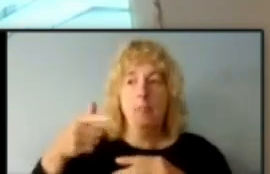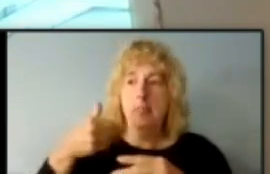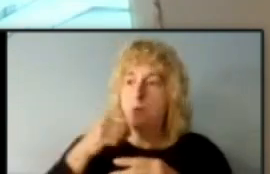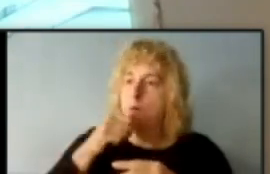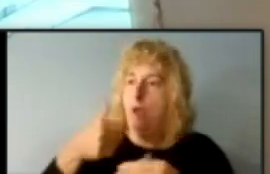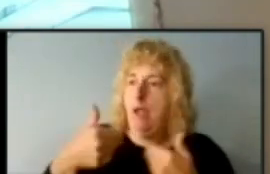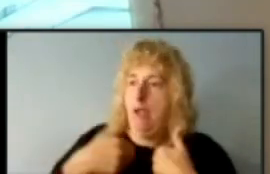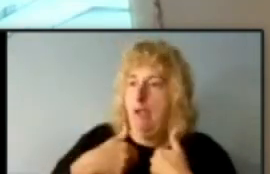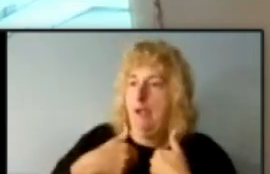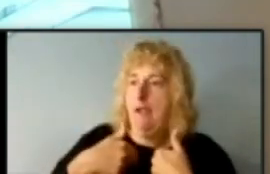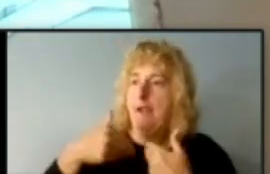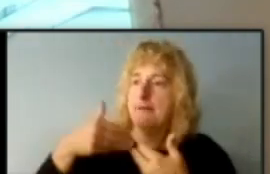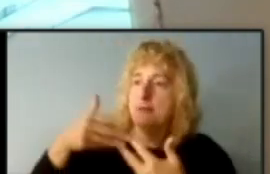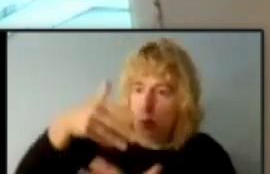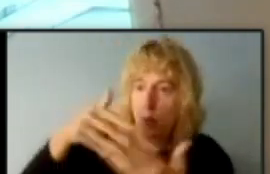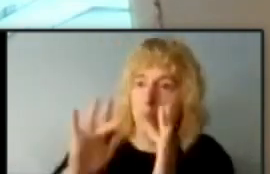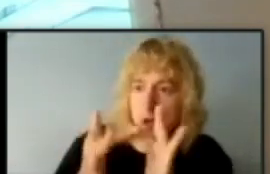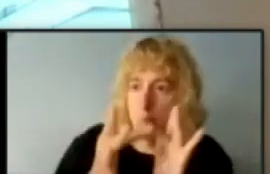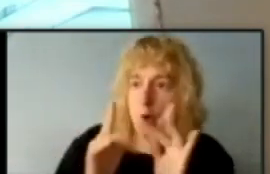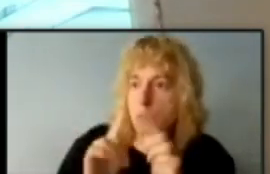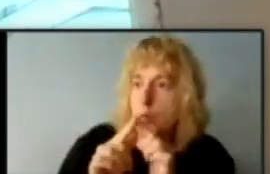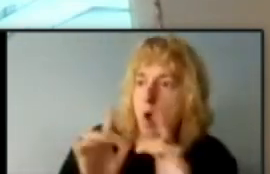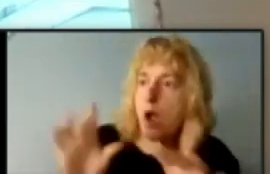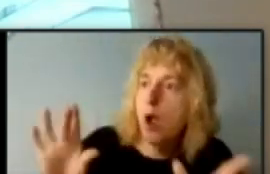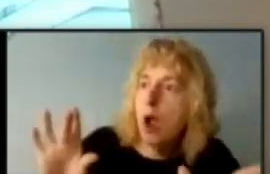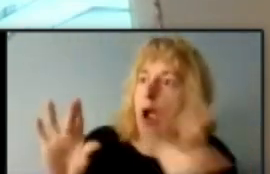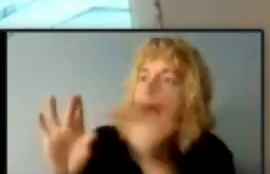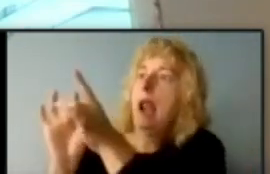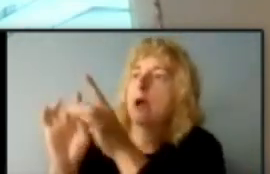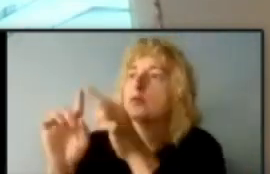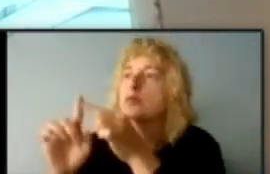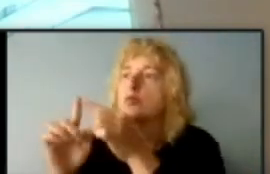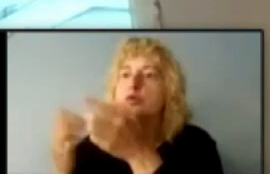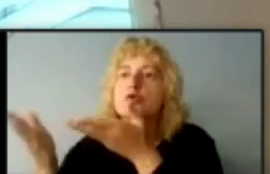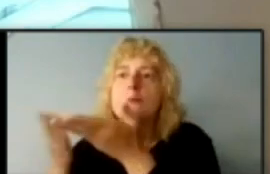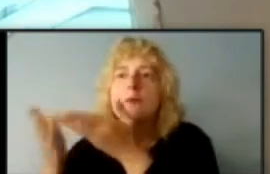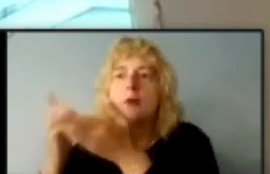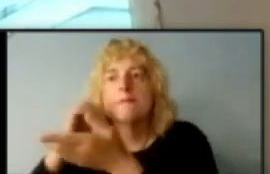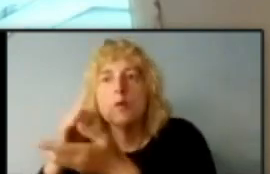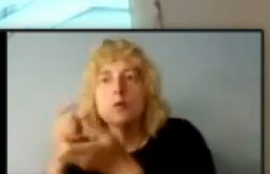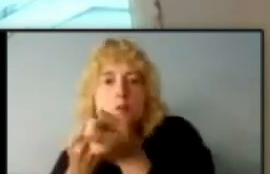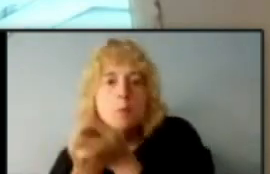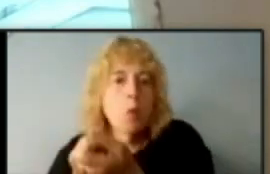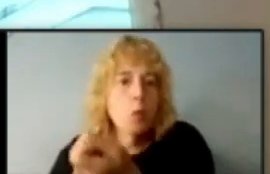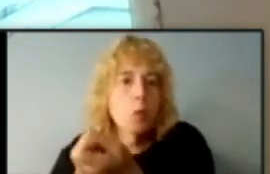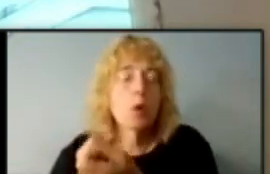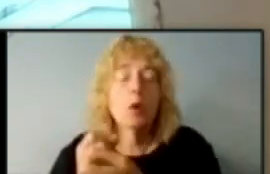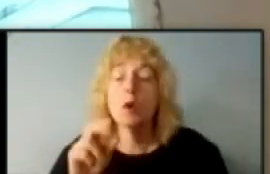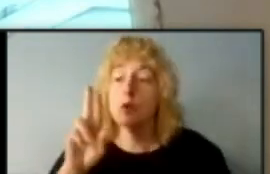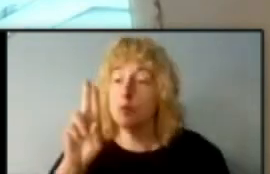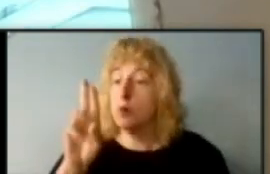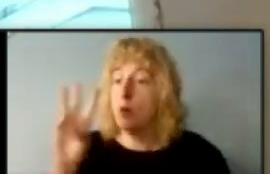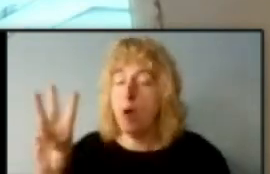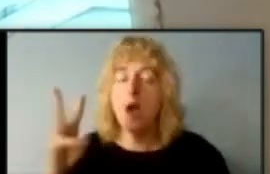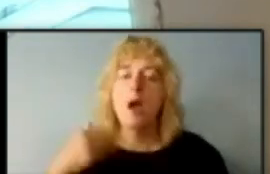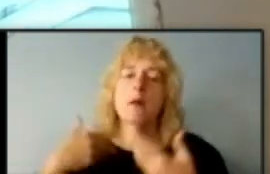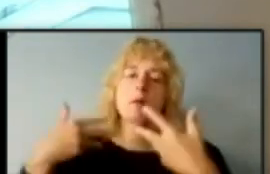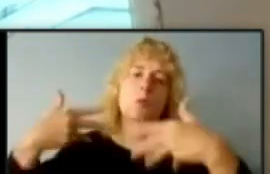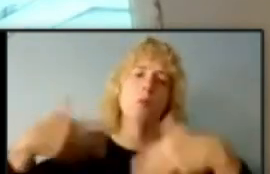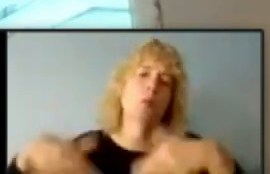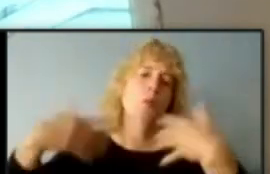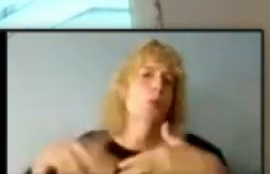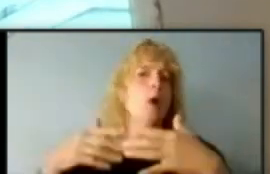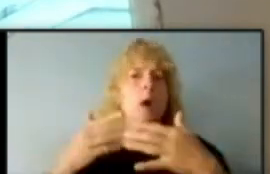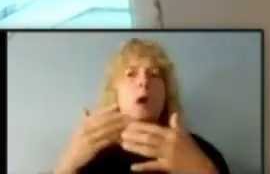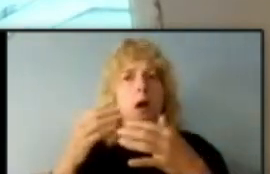connect to services that could support them. And United Way has this tremendous network of connections to services, and then we've made